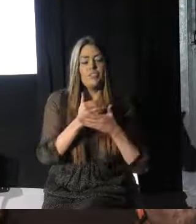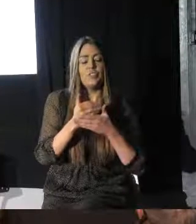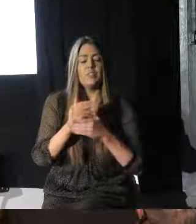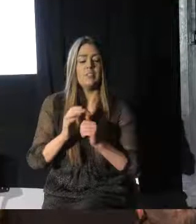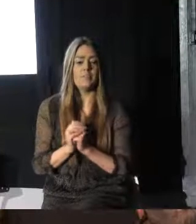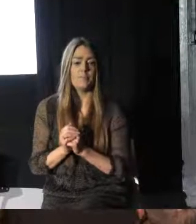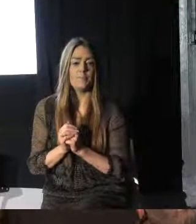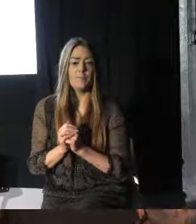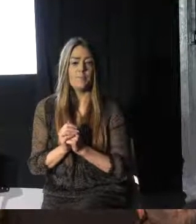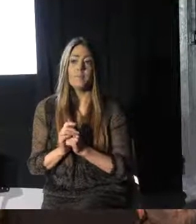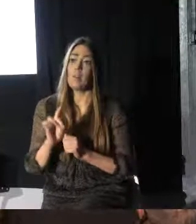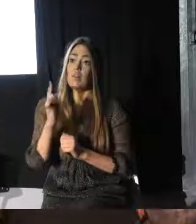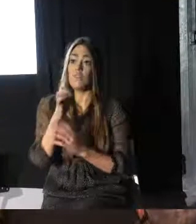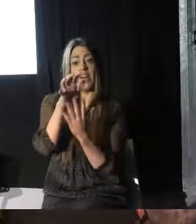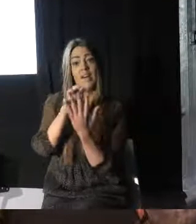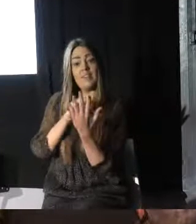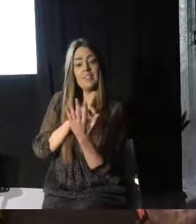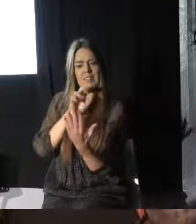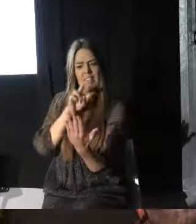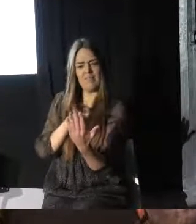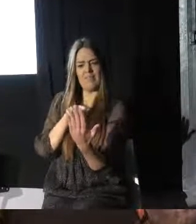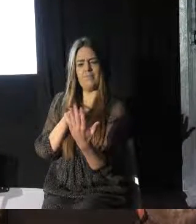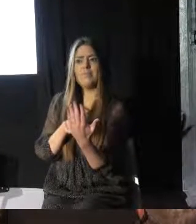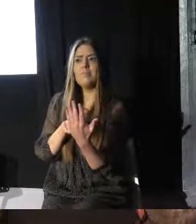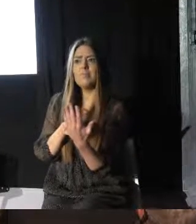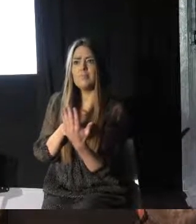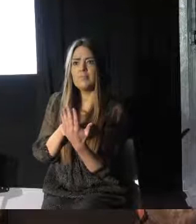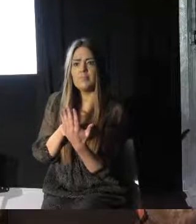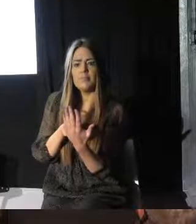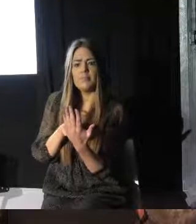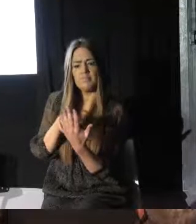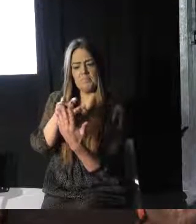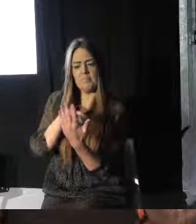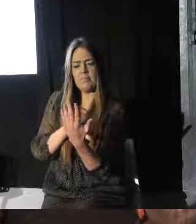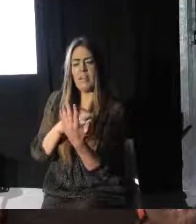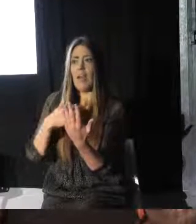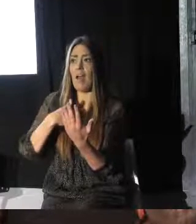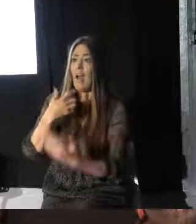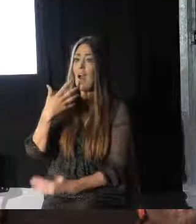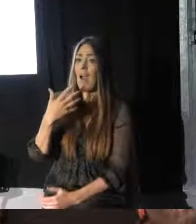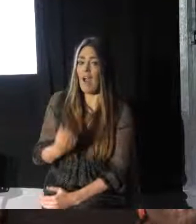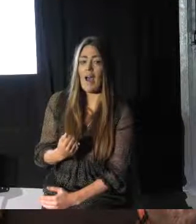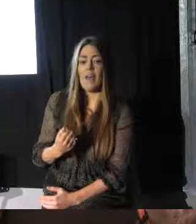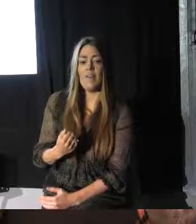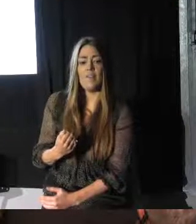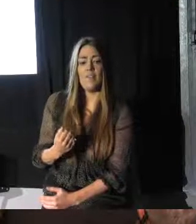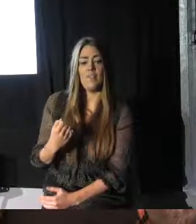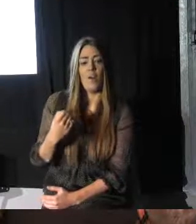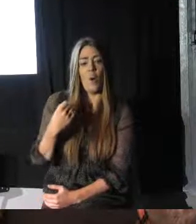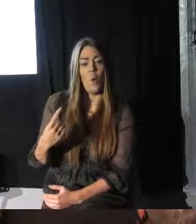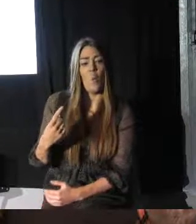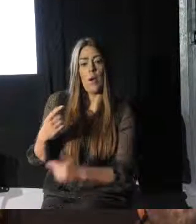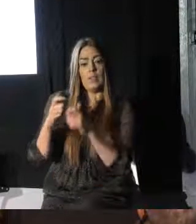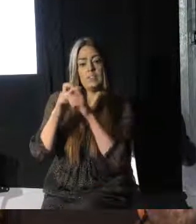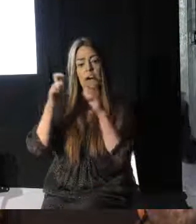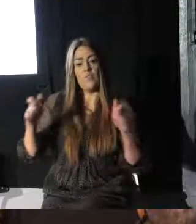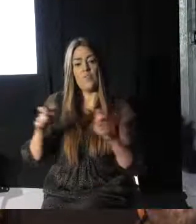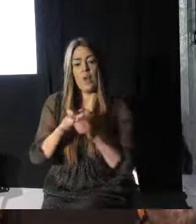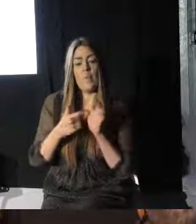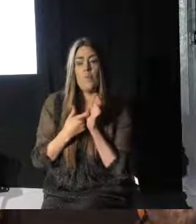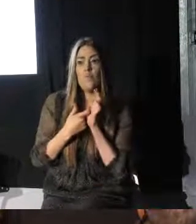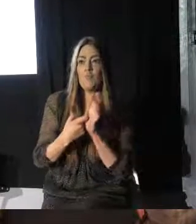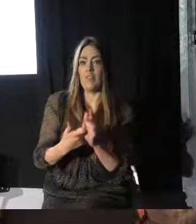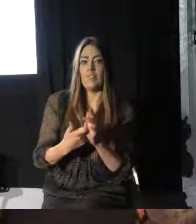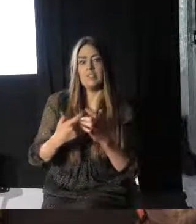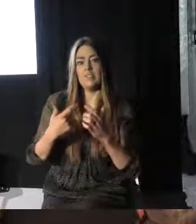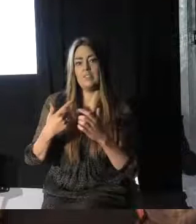the first text with which you are presented reads, "I have a white frame of reference and a white